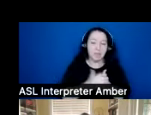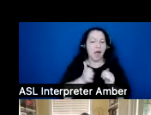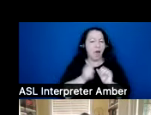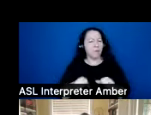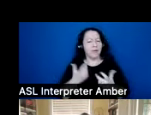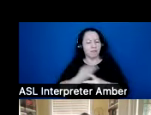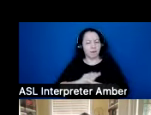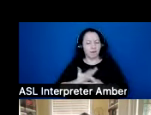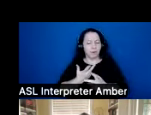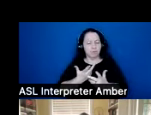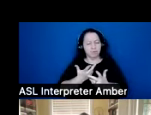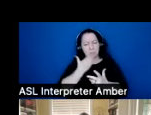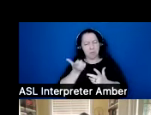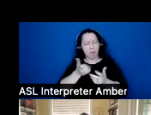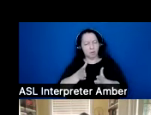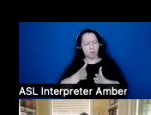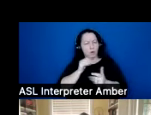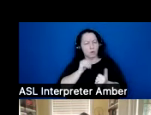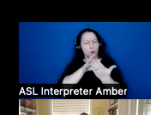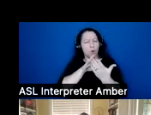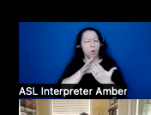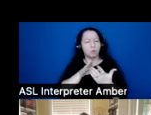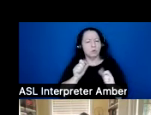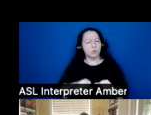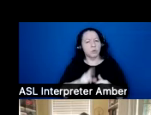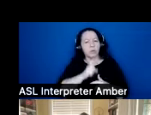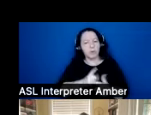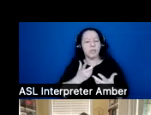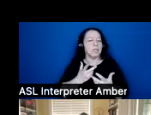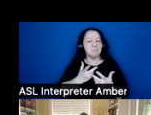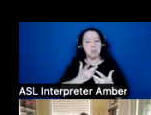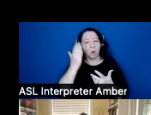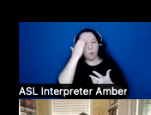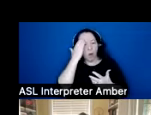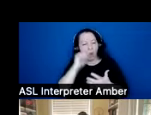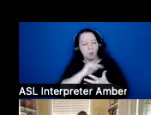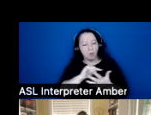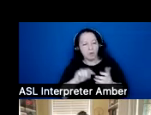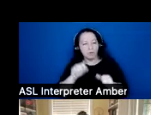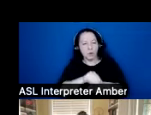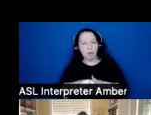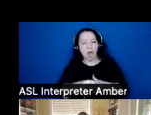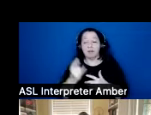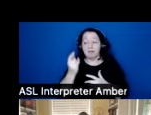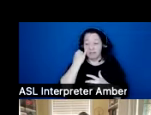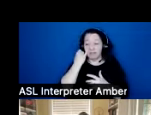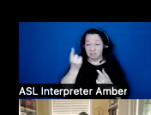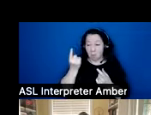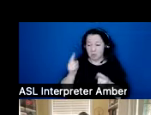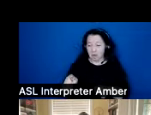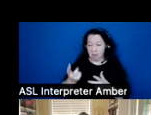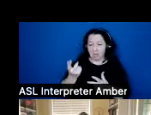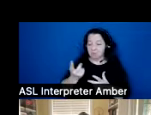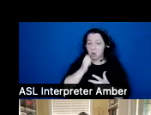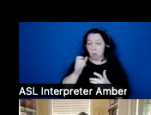being proactive in the event that something happened that we don't anticipate, right? And that's sort of what we